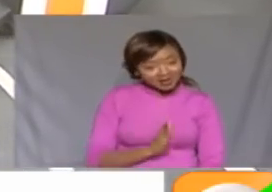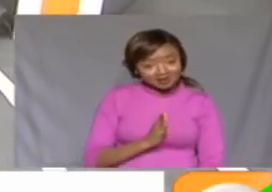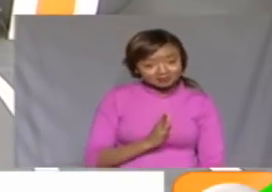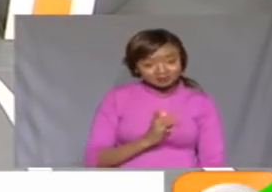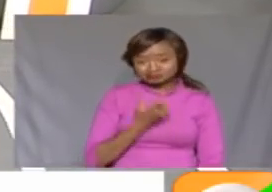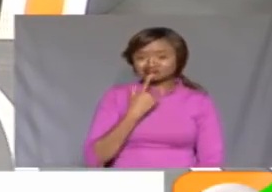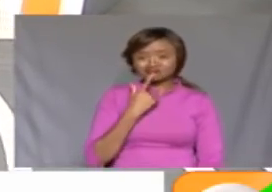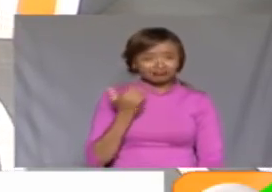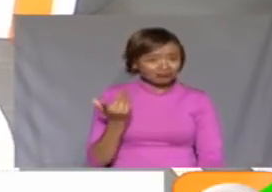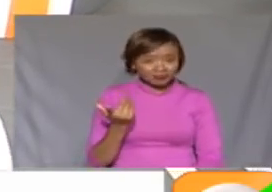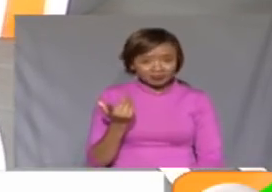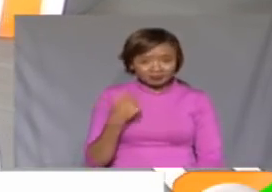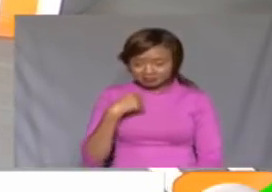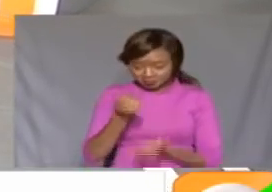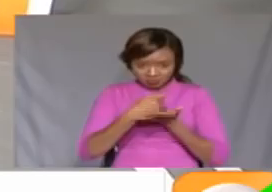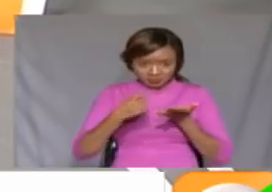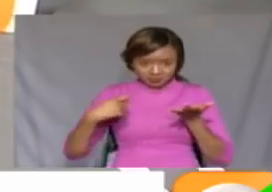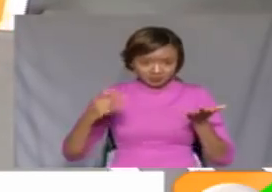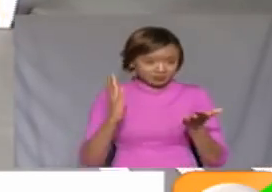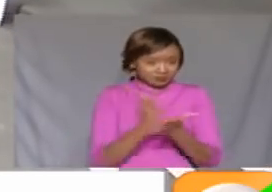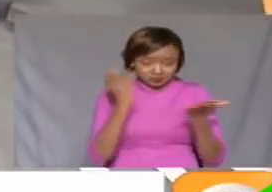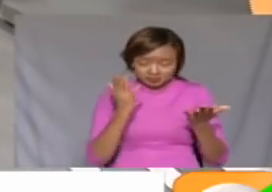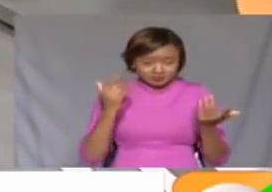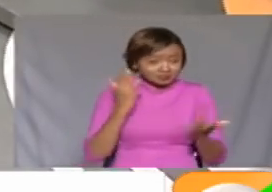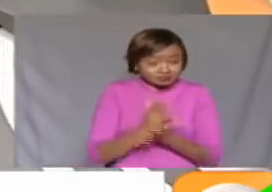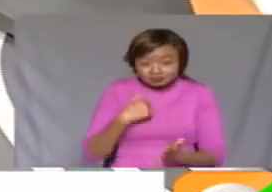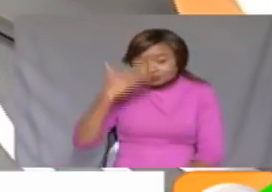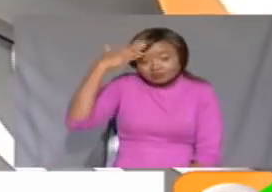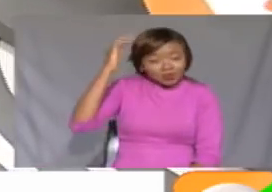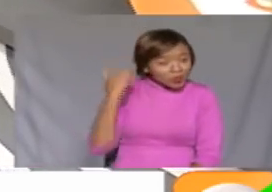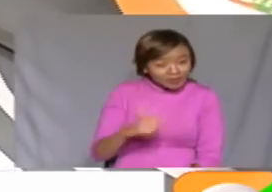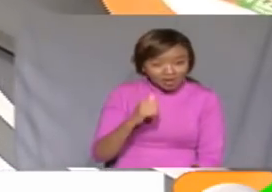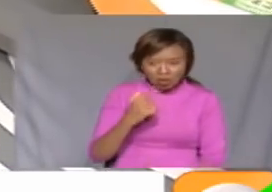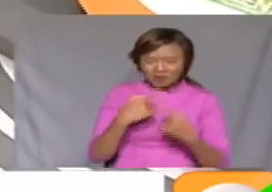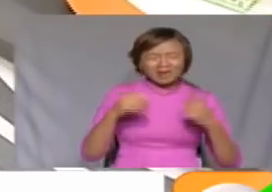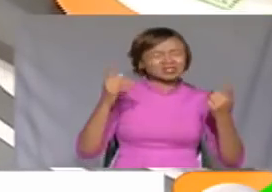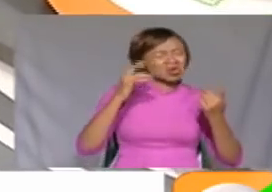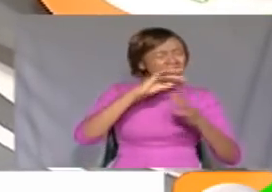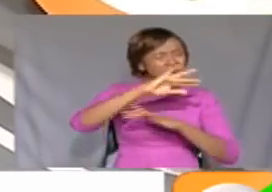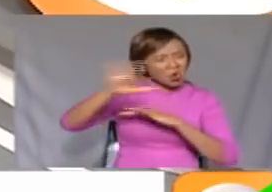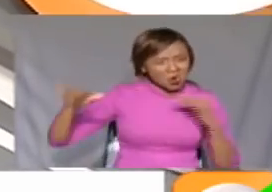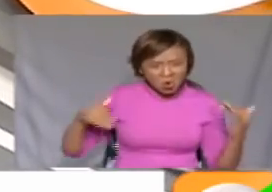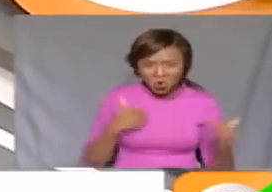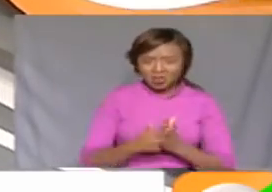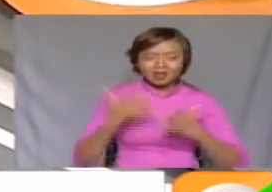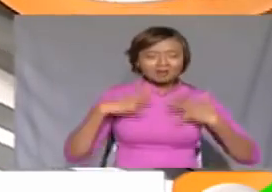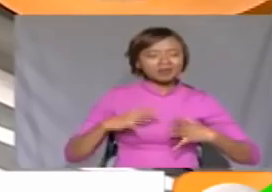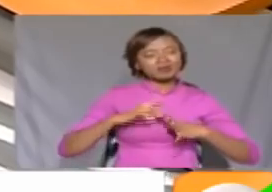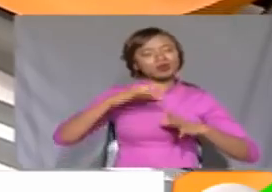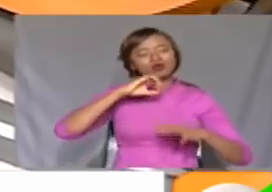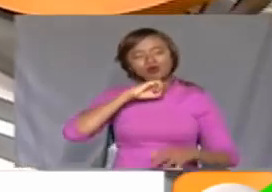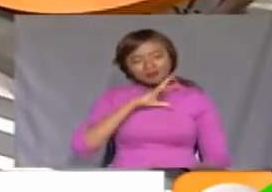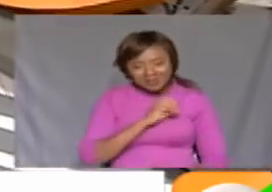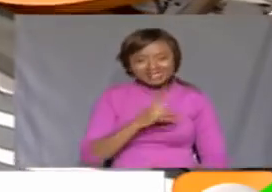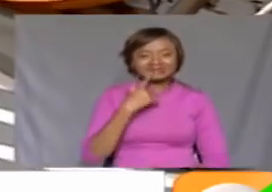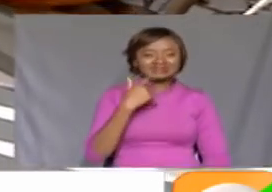that he signed something whose content he wasn't sure about at a time when everybody was complaining about public participation. Mm-hmm.